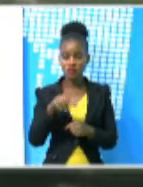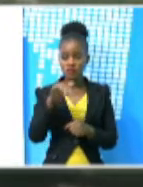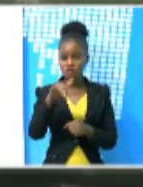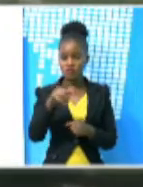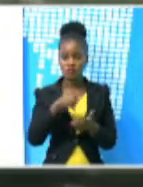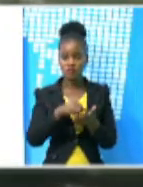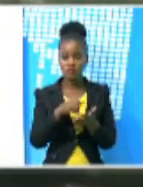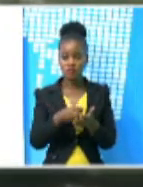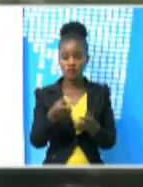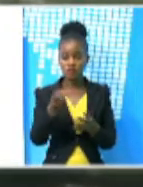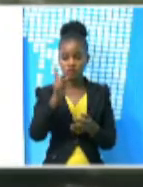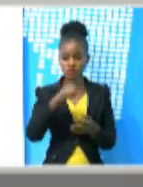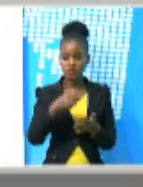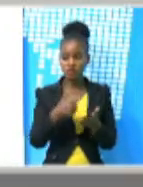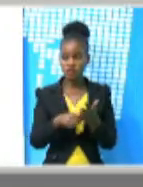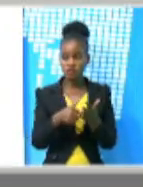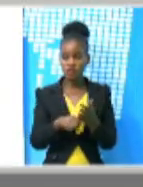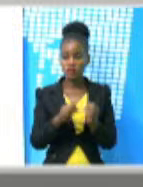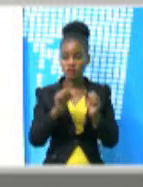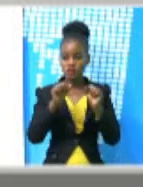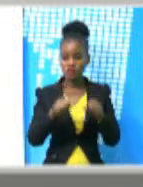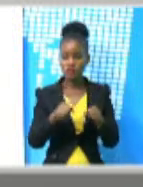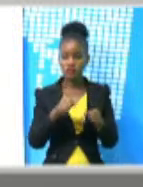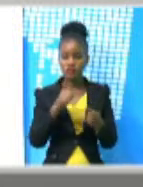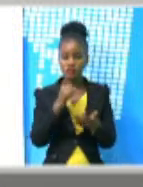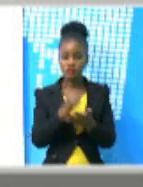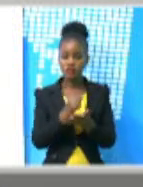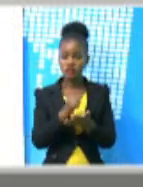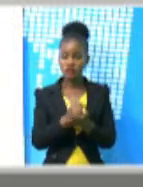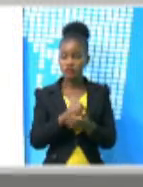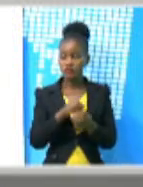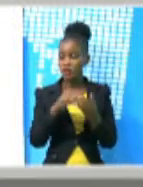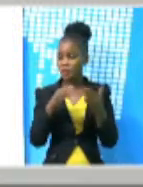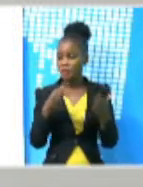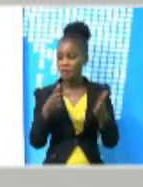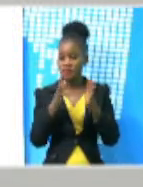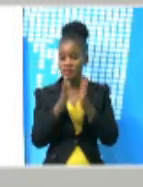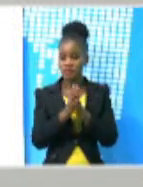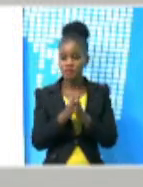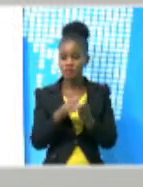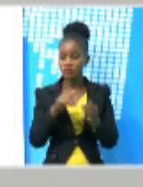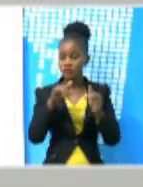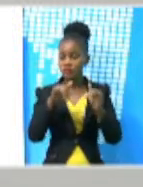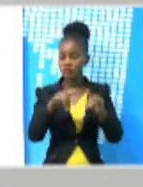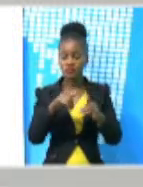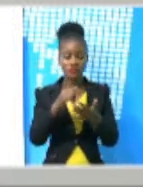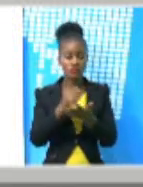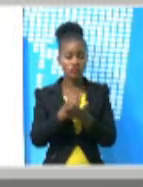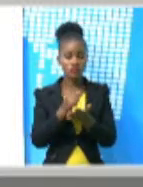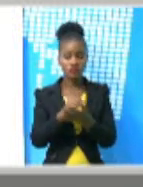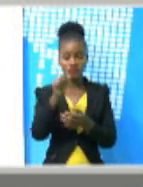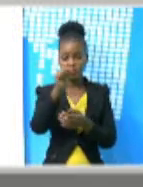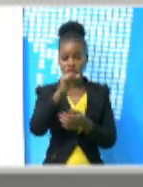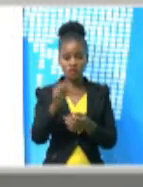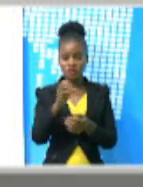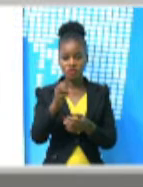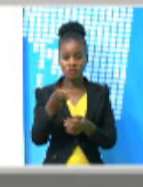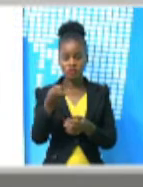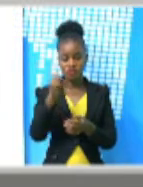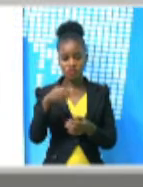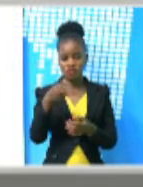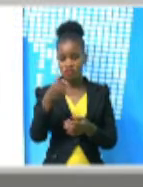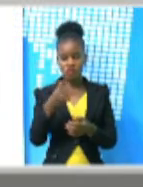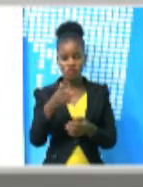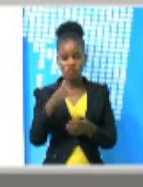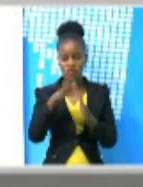that inflation is the challenge that we must confront. Obviously, monetary policy, interest rates are a decision for the Bank of England, so it wouldn't be right for me to comment on that. But look,